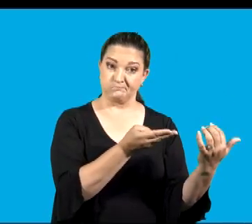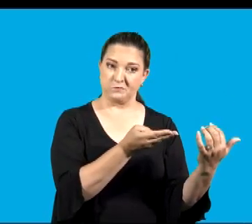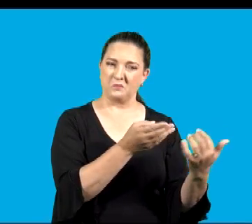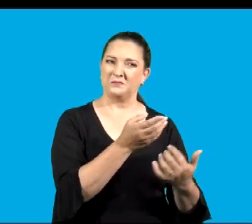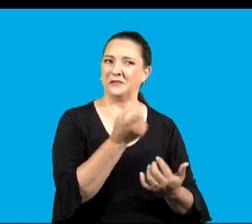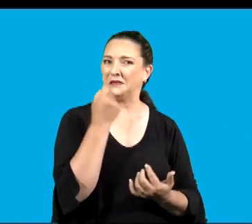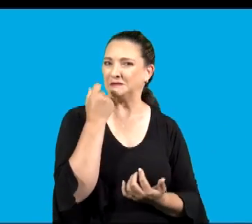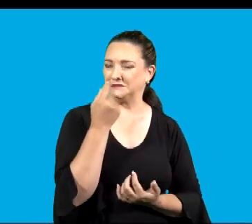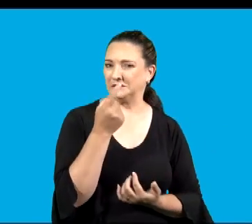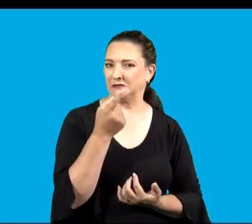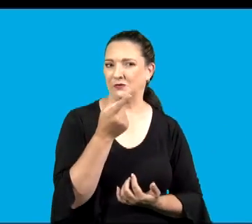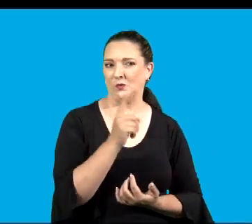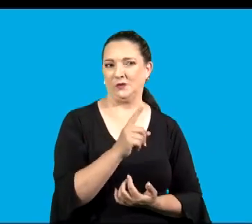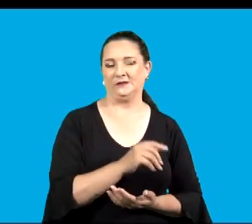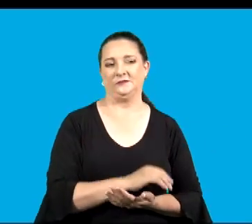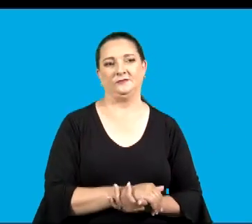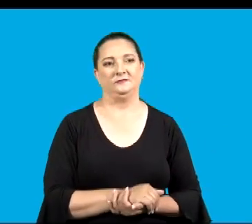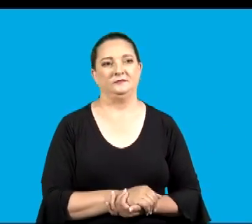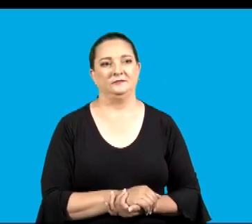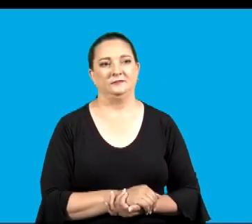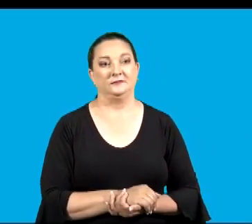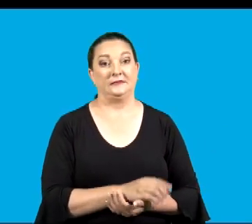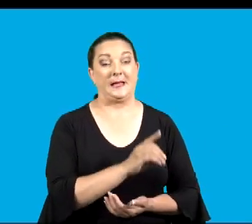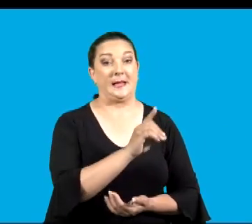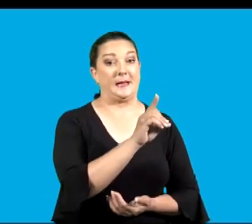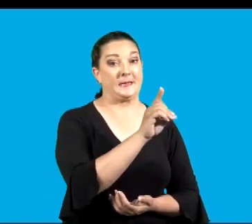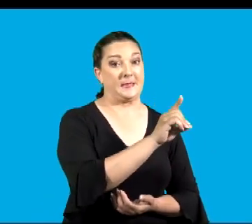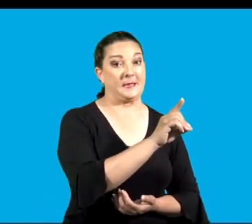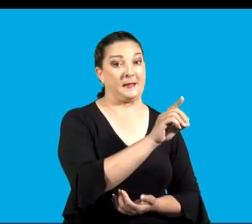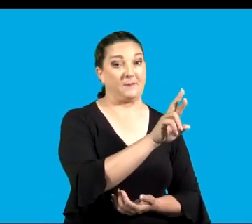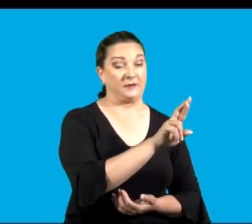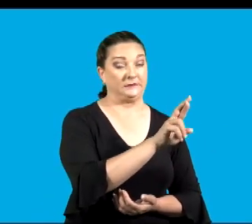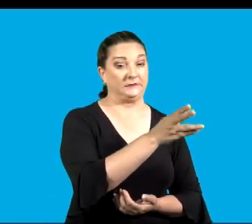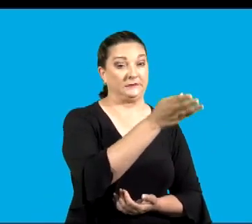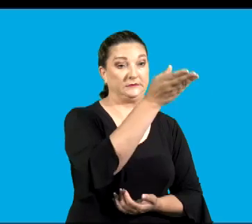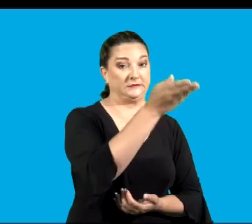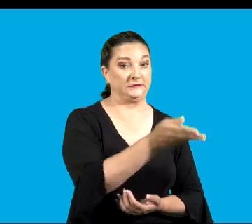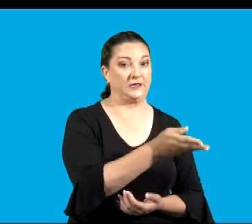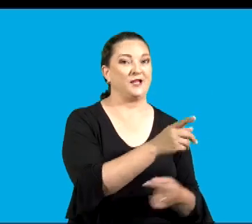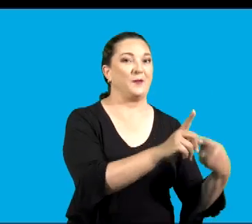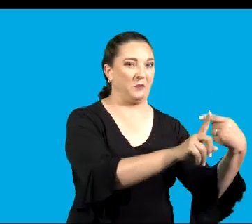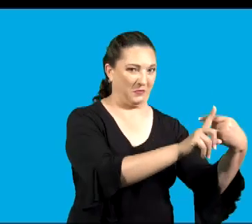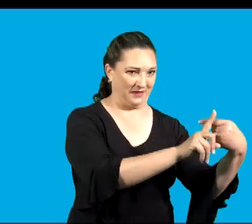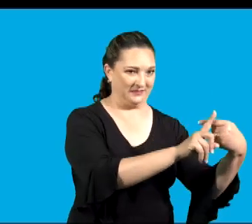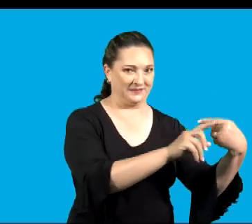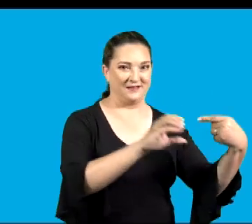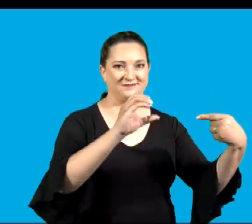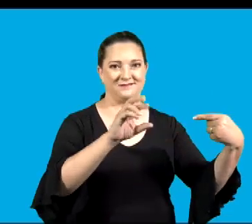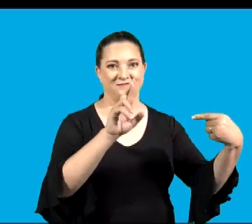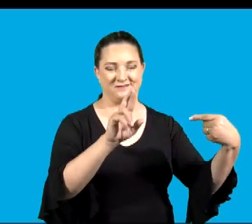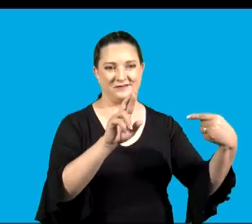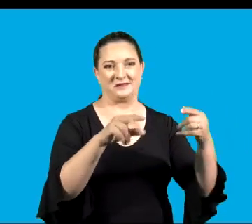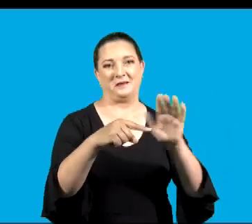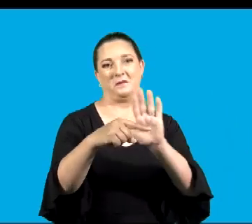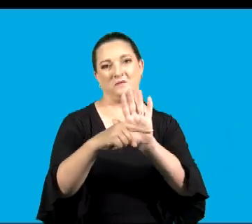you have to understand that on the debit side, it is a plus. The credit side, it is a